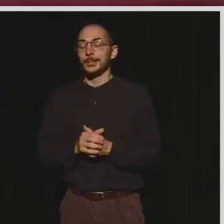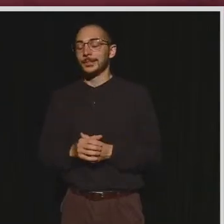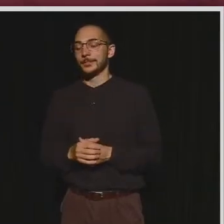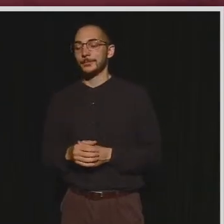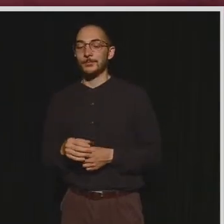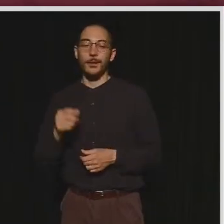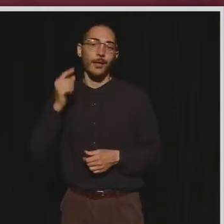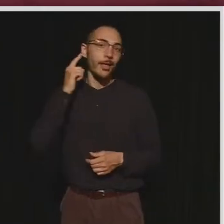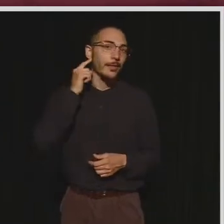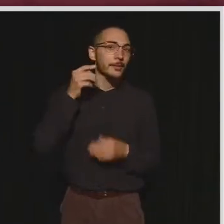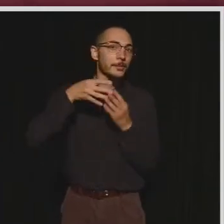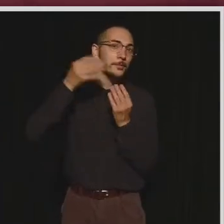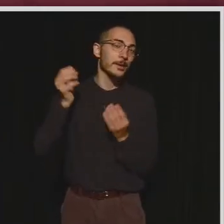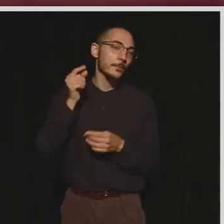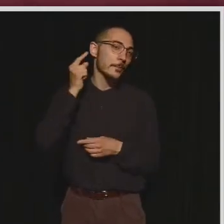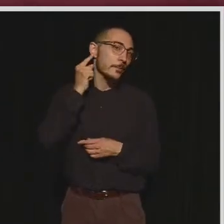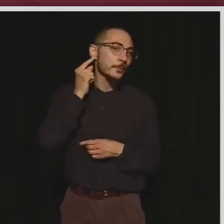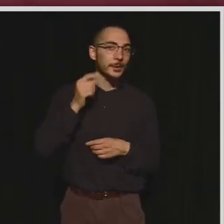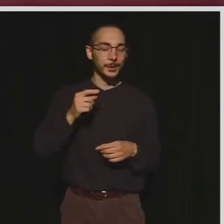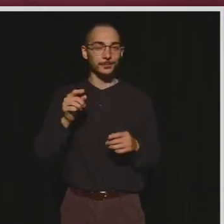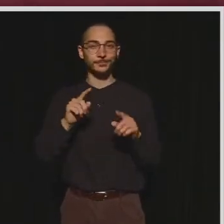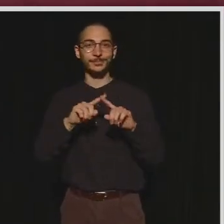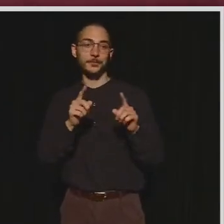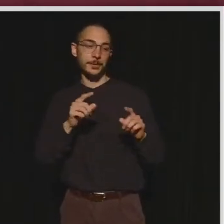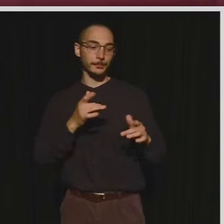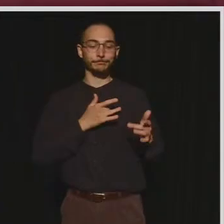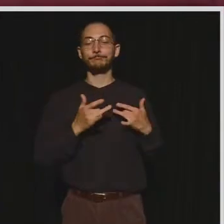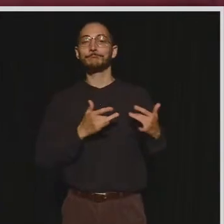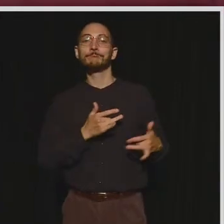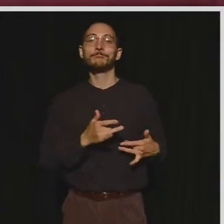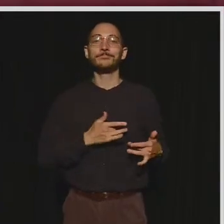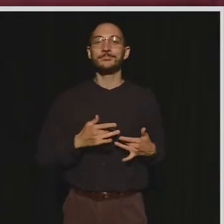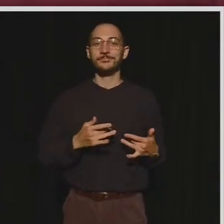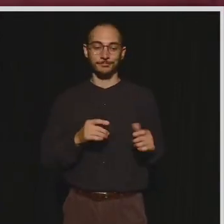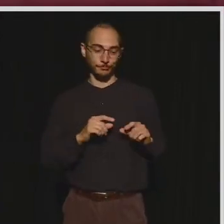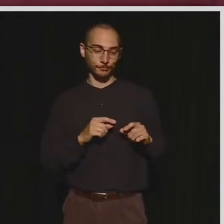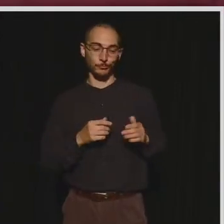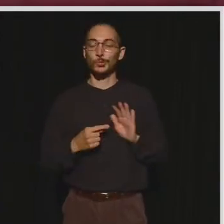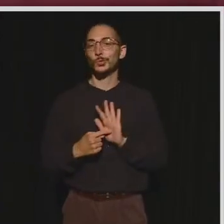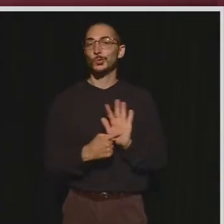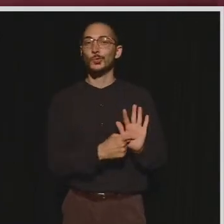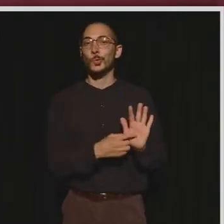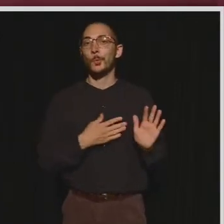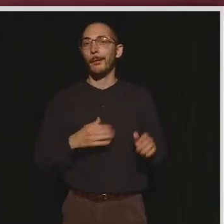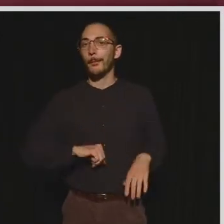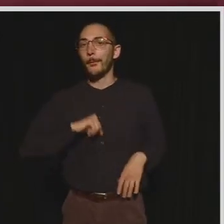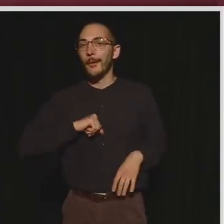at home and able to let that fly. And